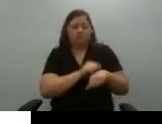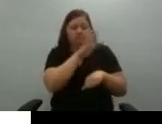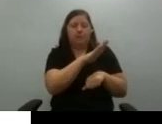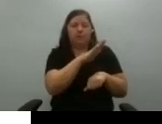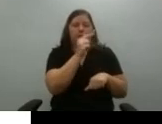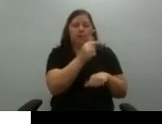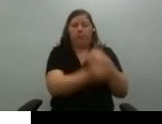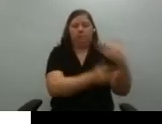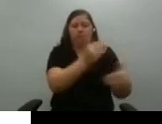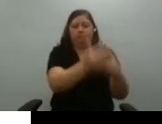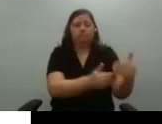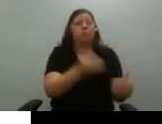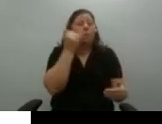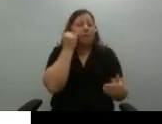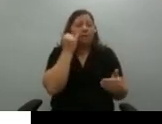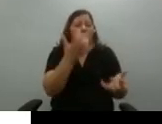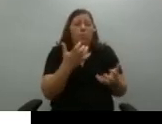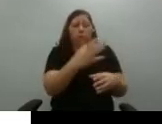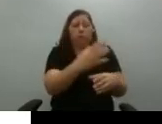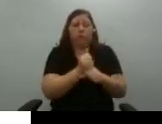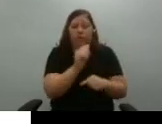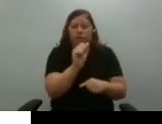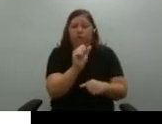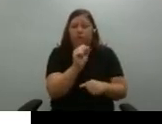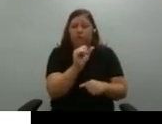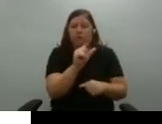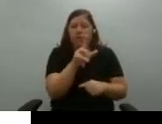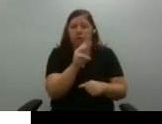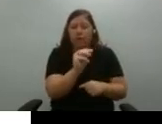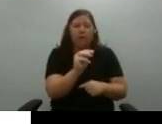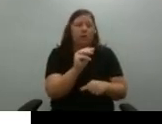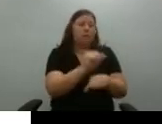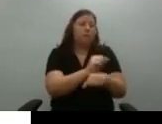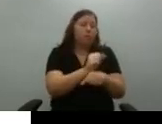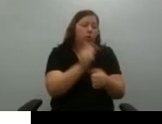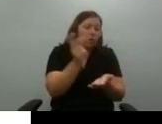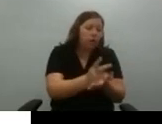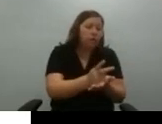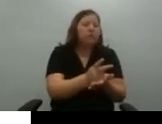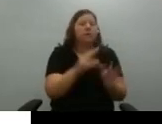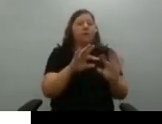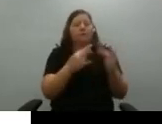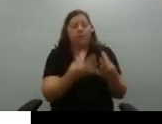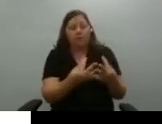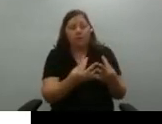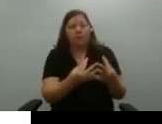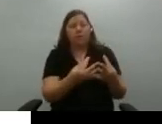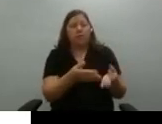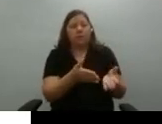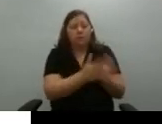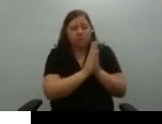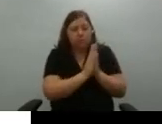affirmative asylum application, a family-based petition, a work authorization application, a green card, or a